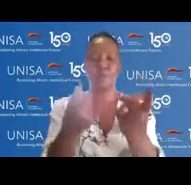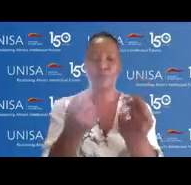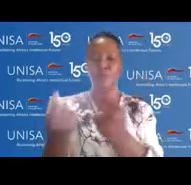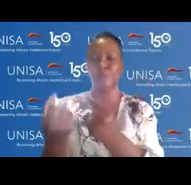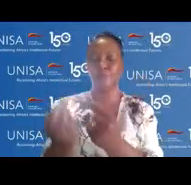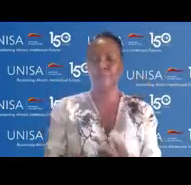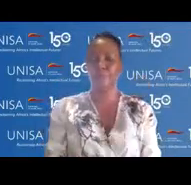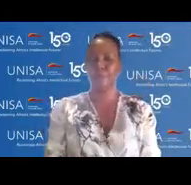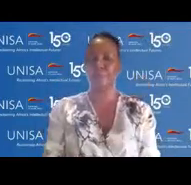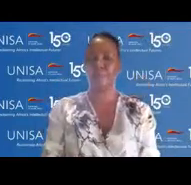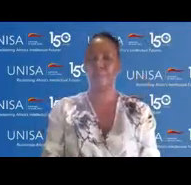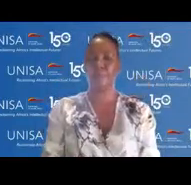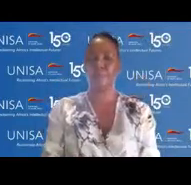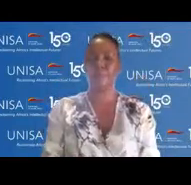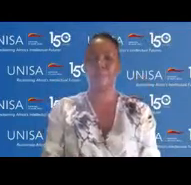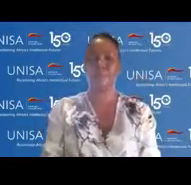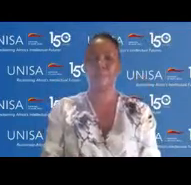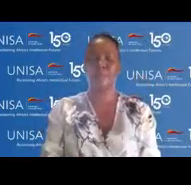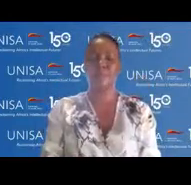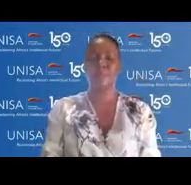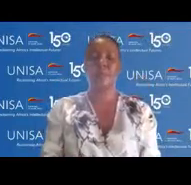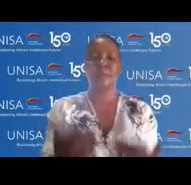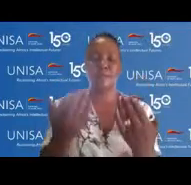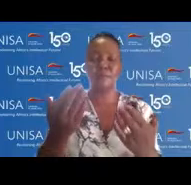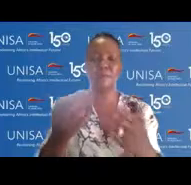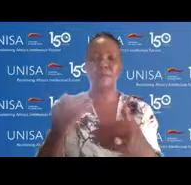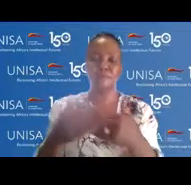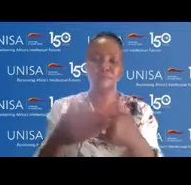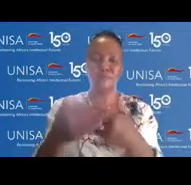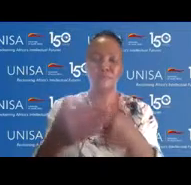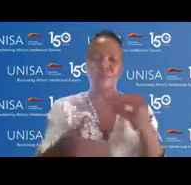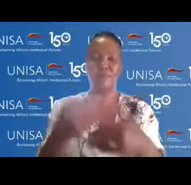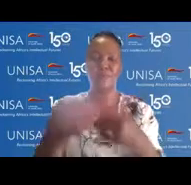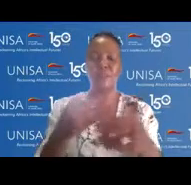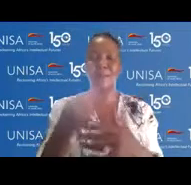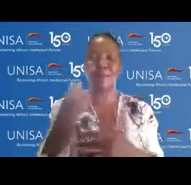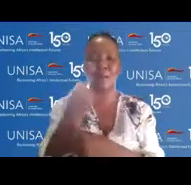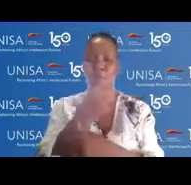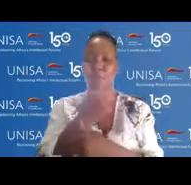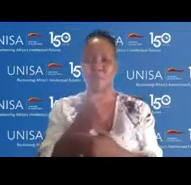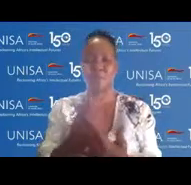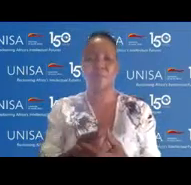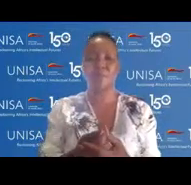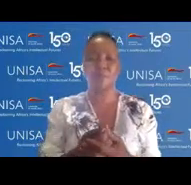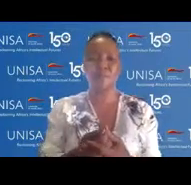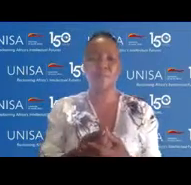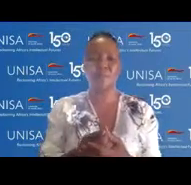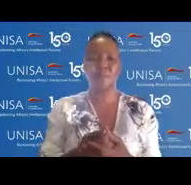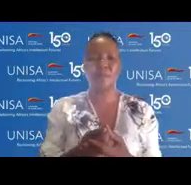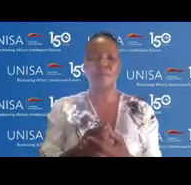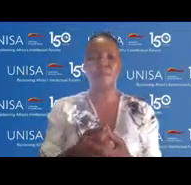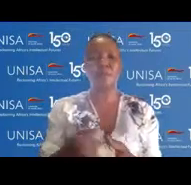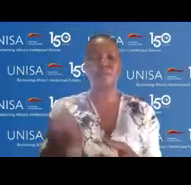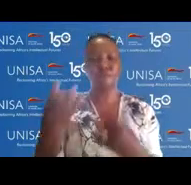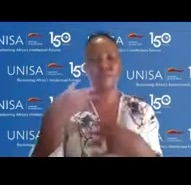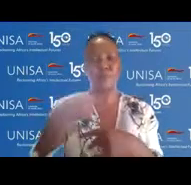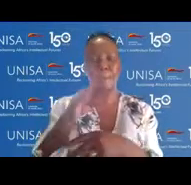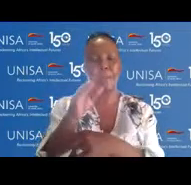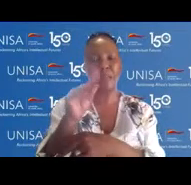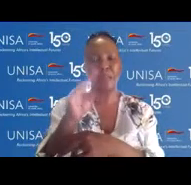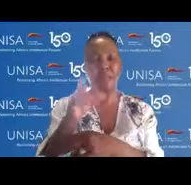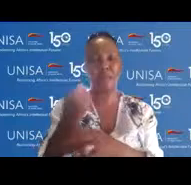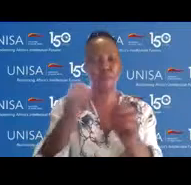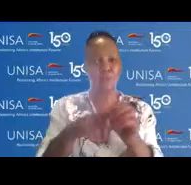All right, there we go. It's moving along nicely. Richard, just let me know when Banele has joined us as well.